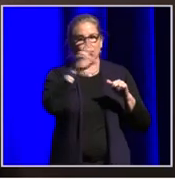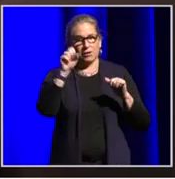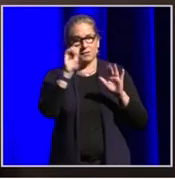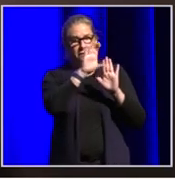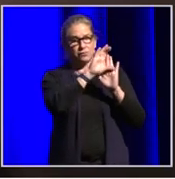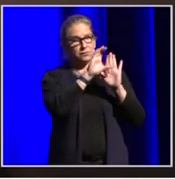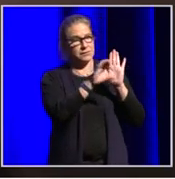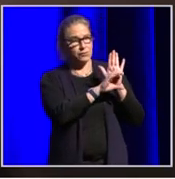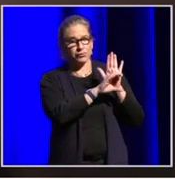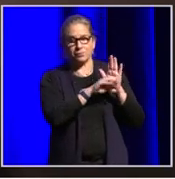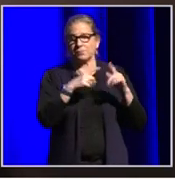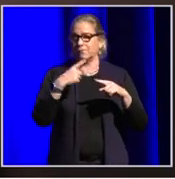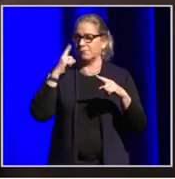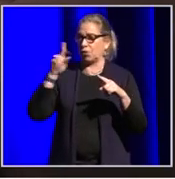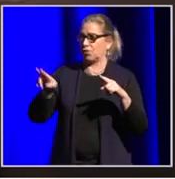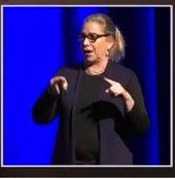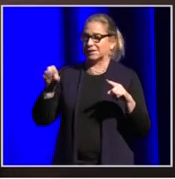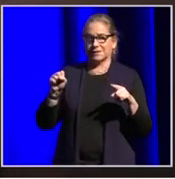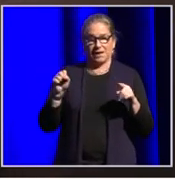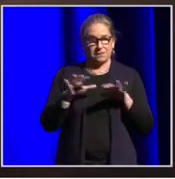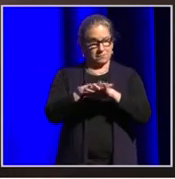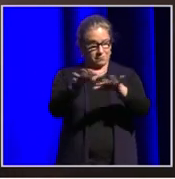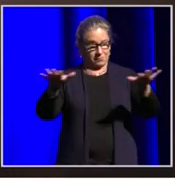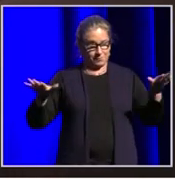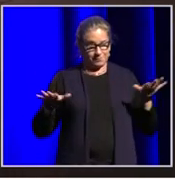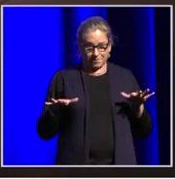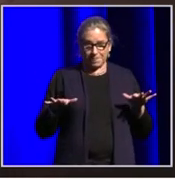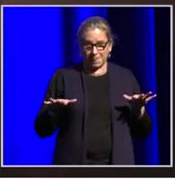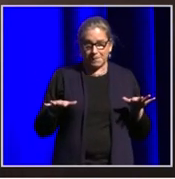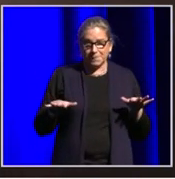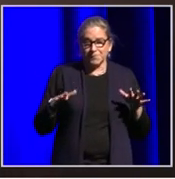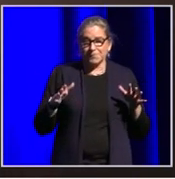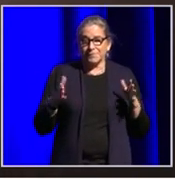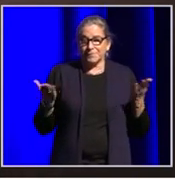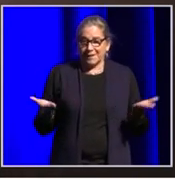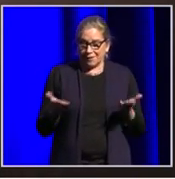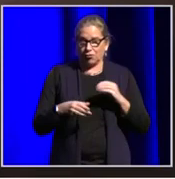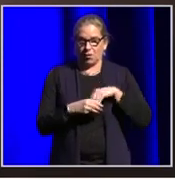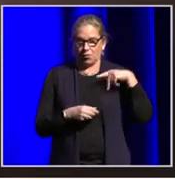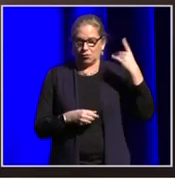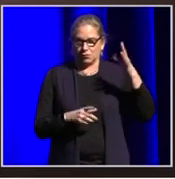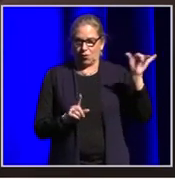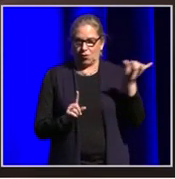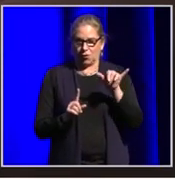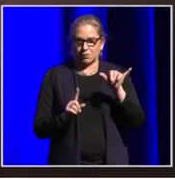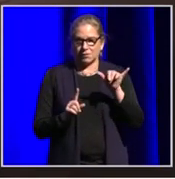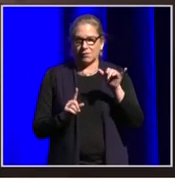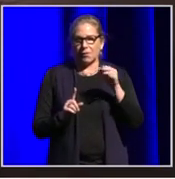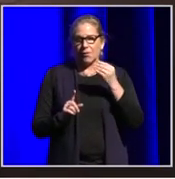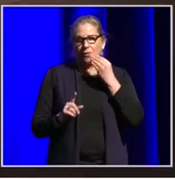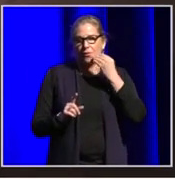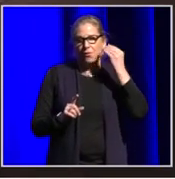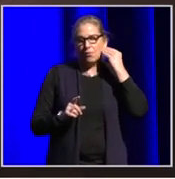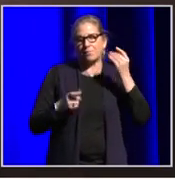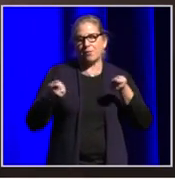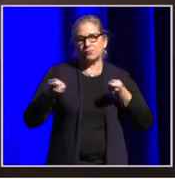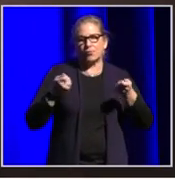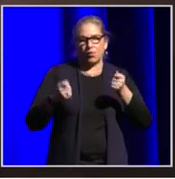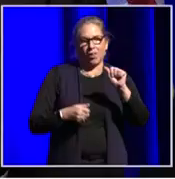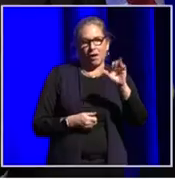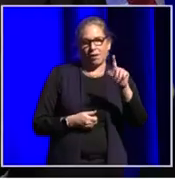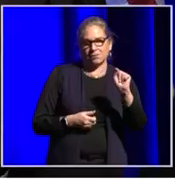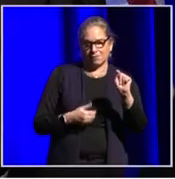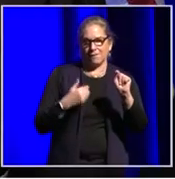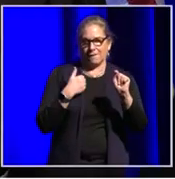The Constitution of the United States. And the District of Columbia Home Rule Act. And the District of Columbia Home Rule Act. And